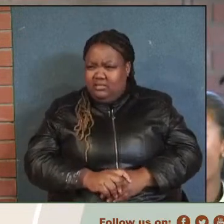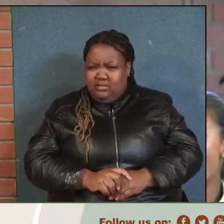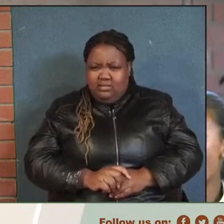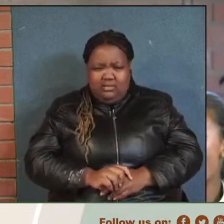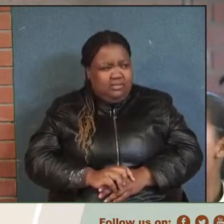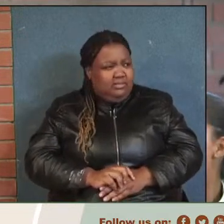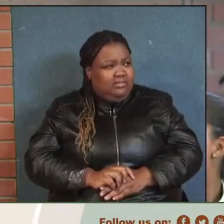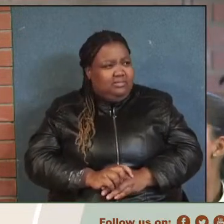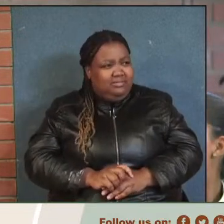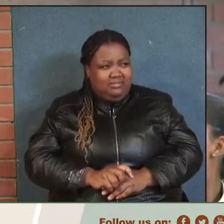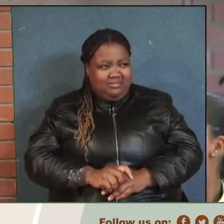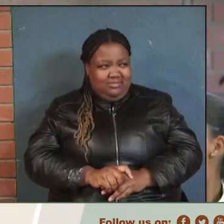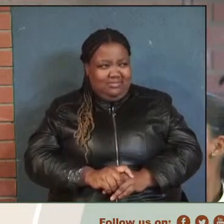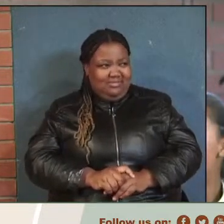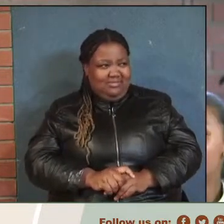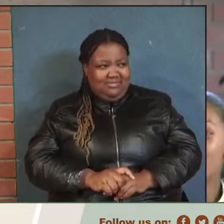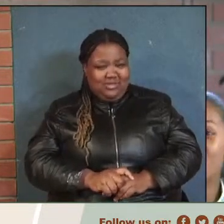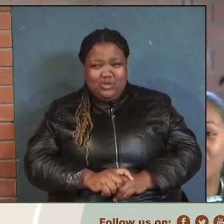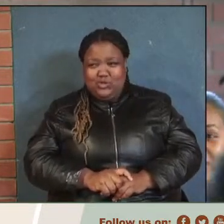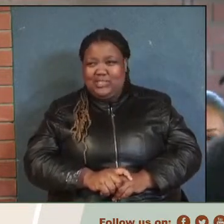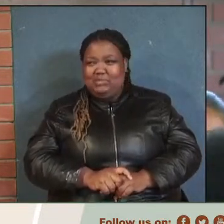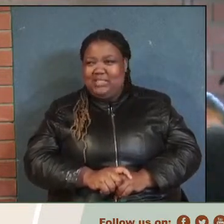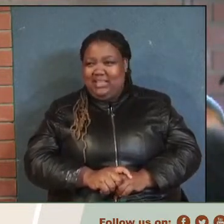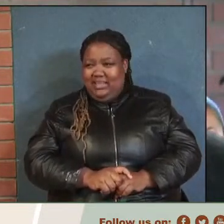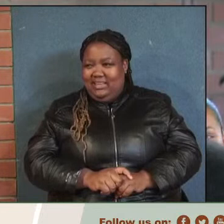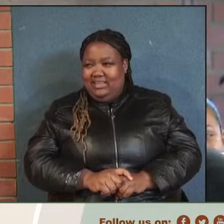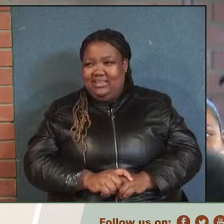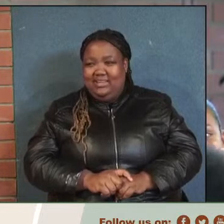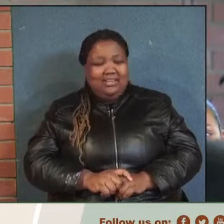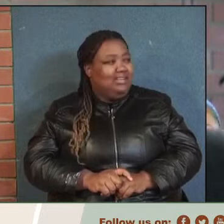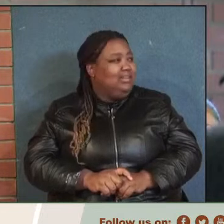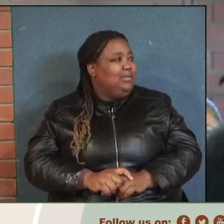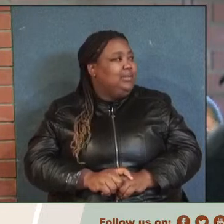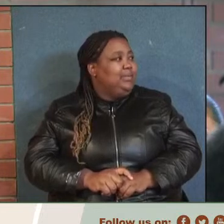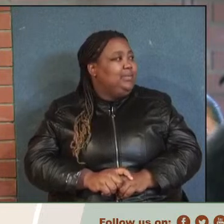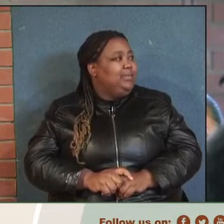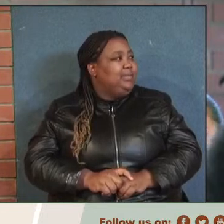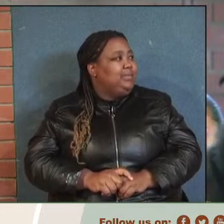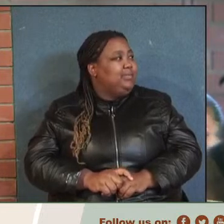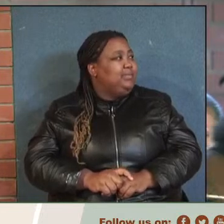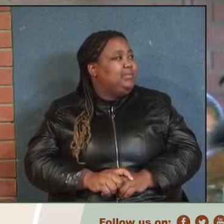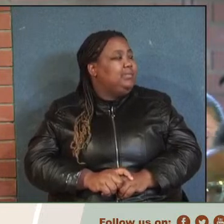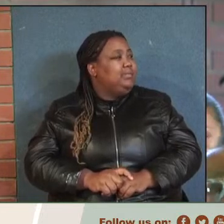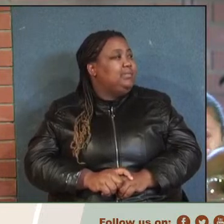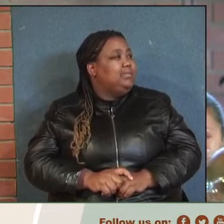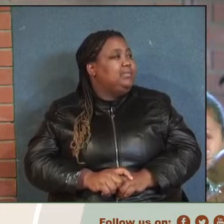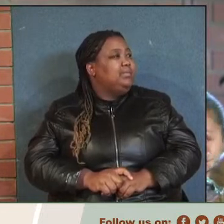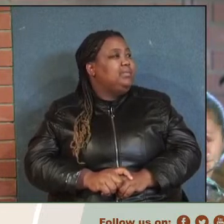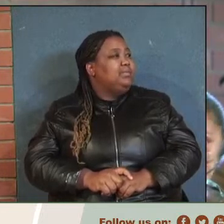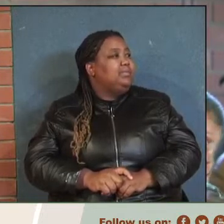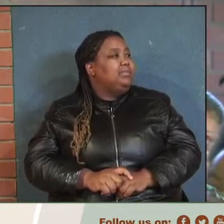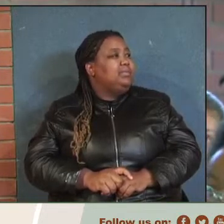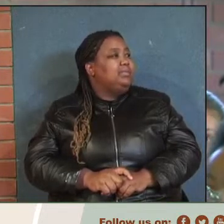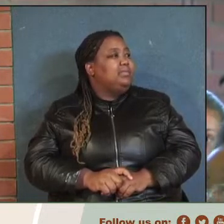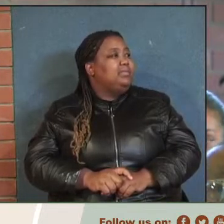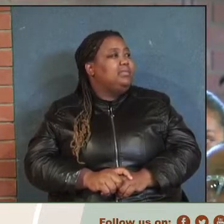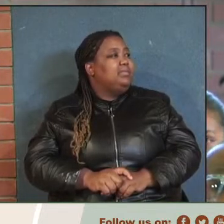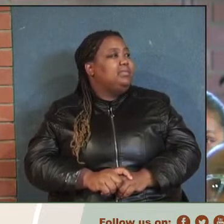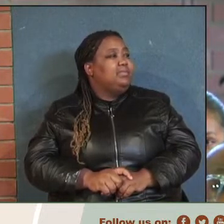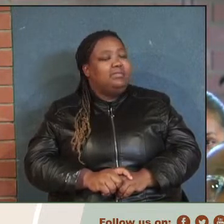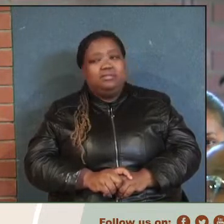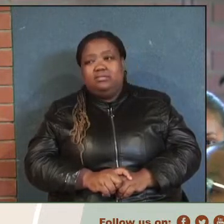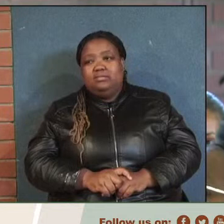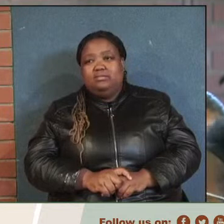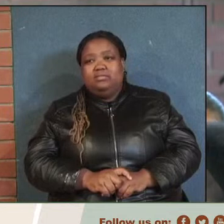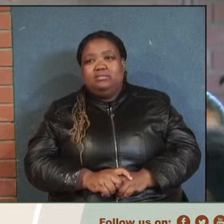my... Order, honorable members, please. Honorable... You may just applause. There is no need to make